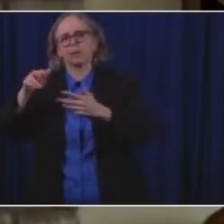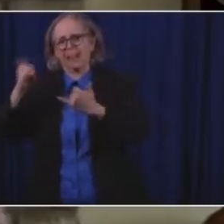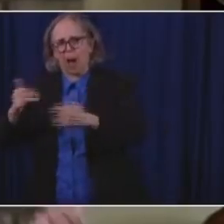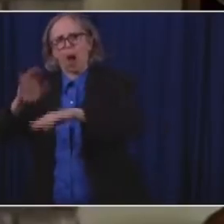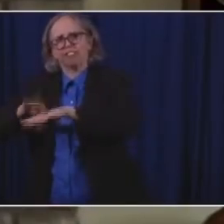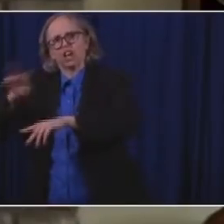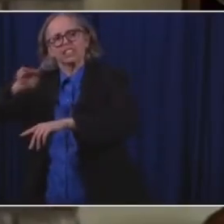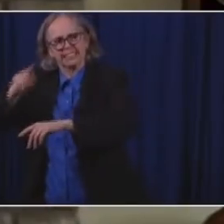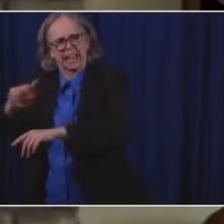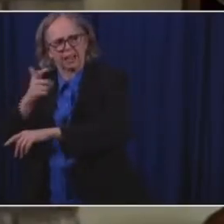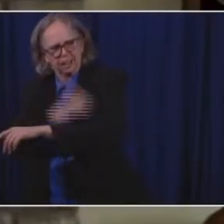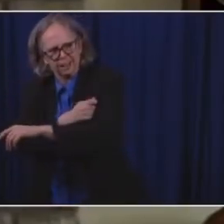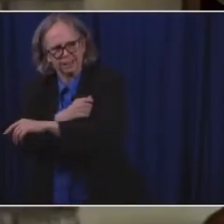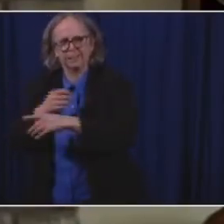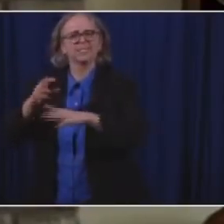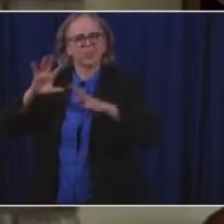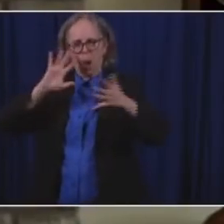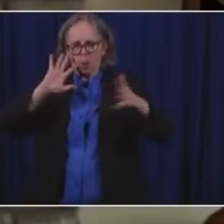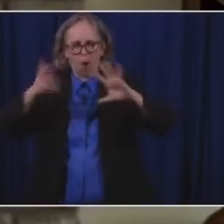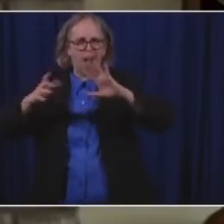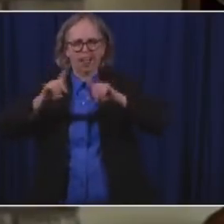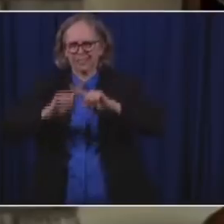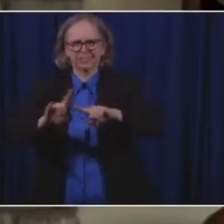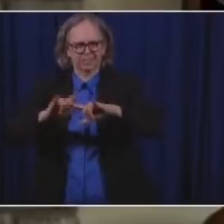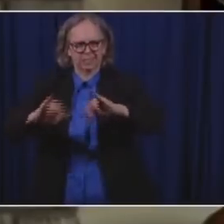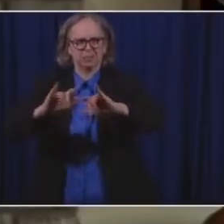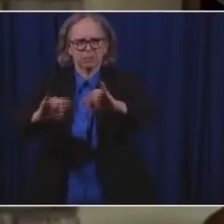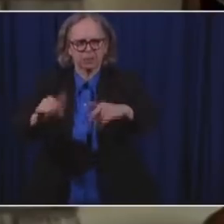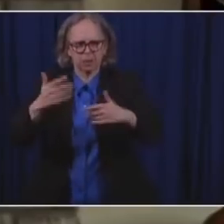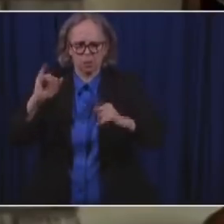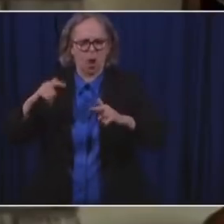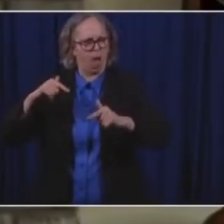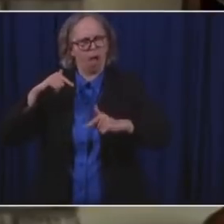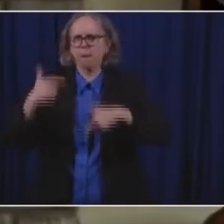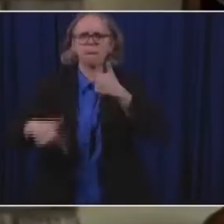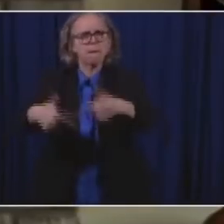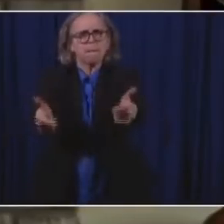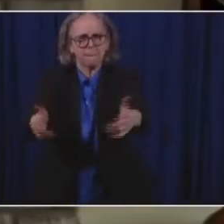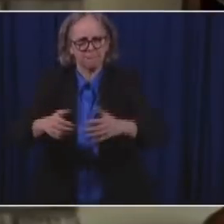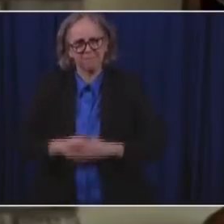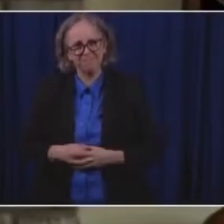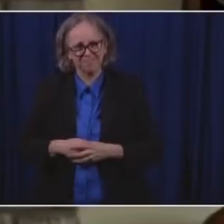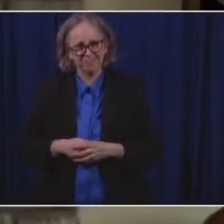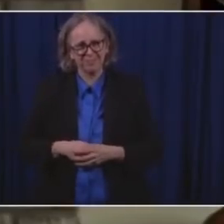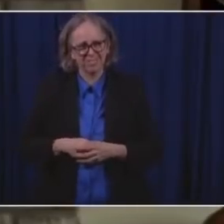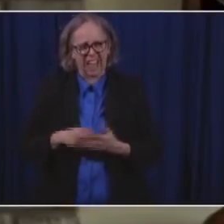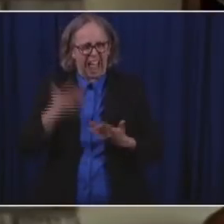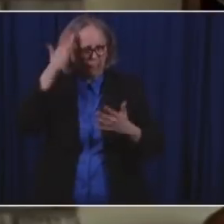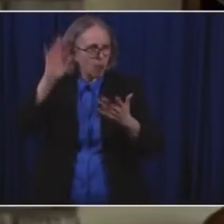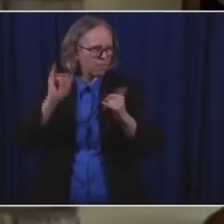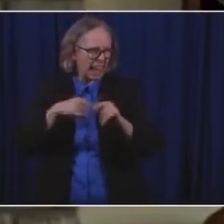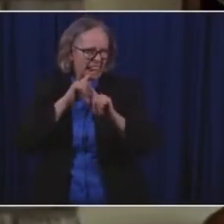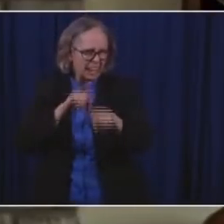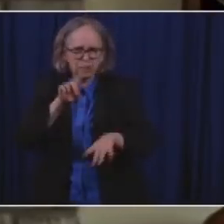do it sequentially. So they'll be occurring at the same time. I don't know if that answers the question or not.